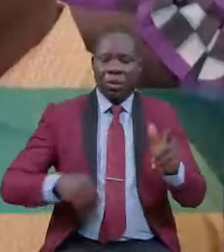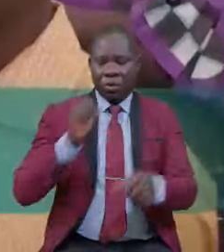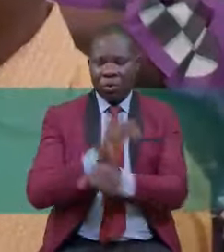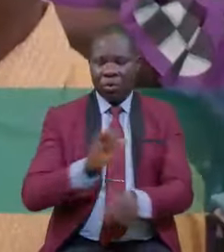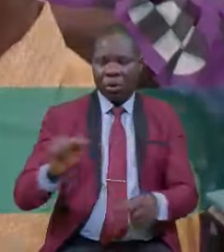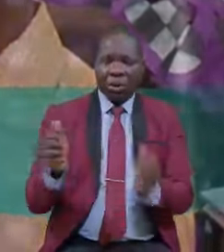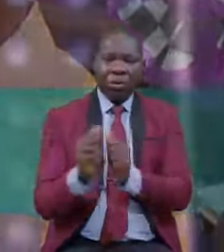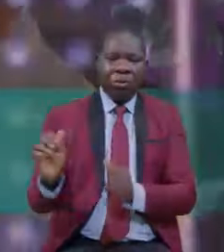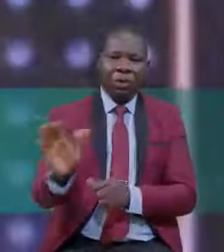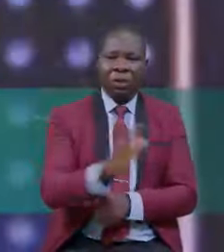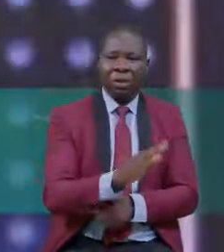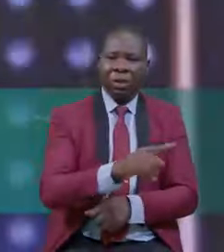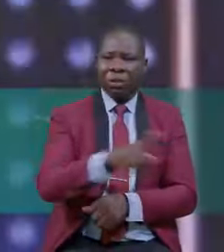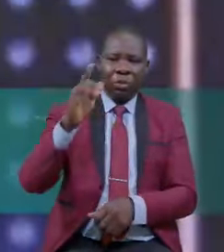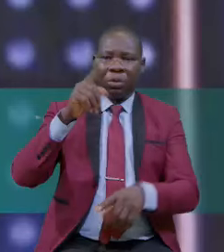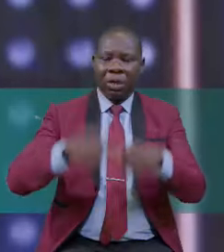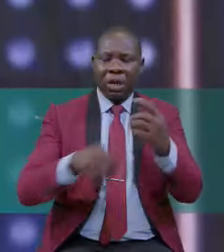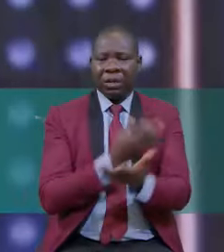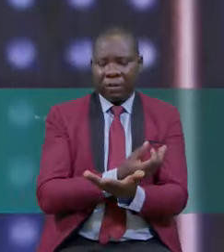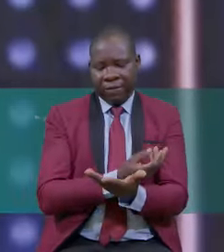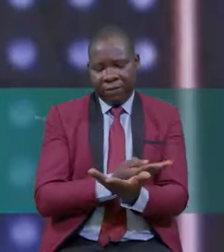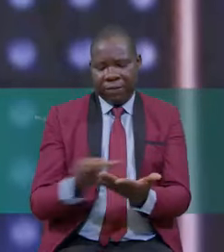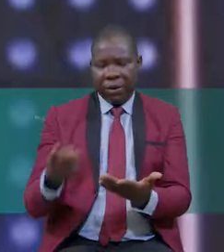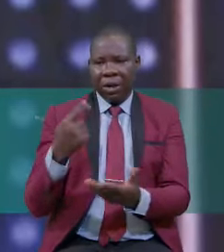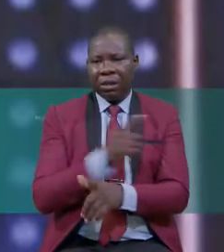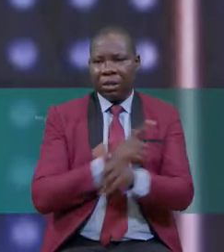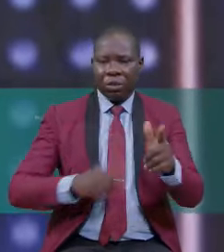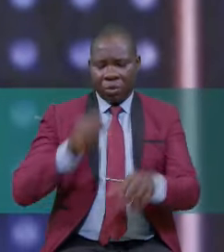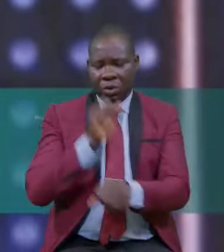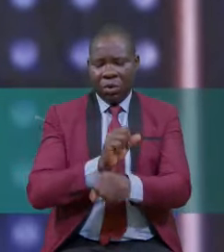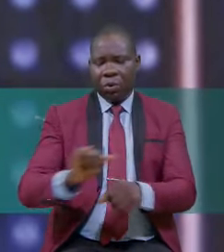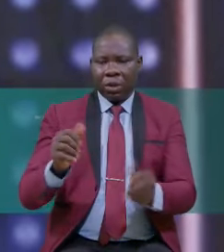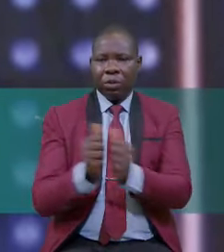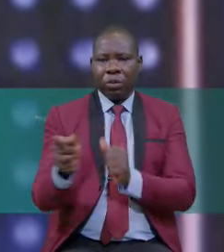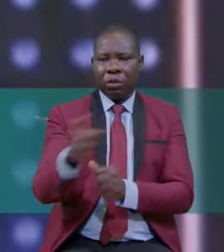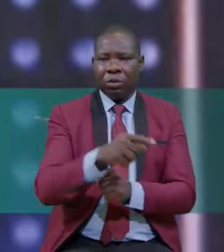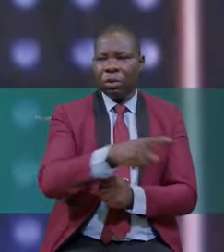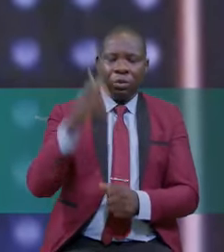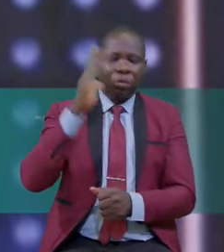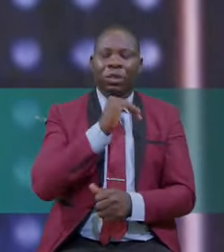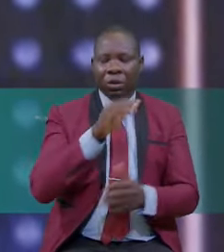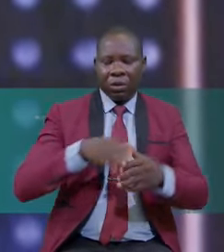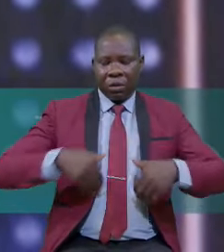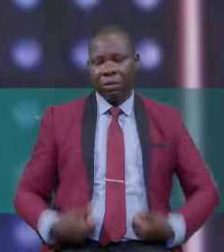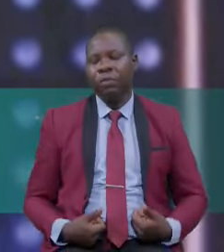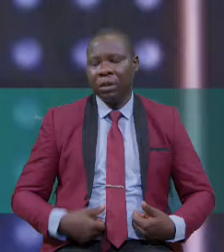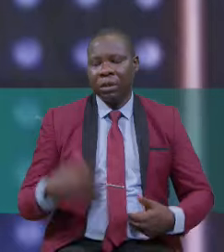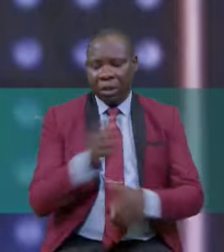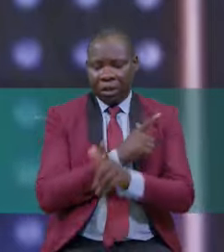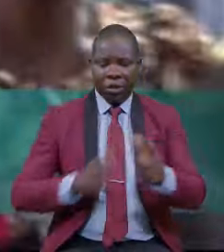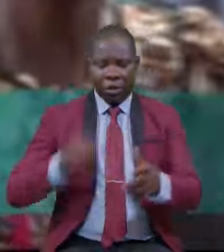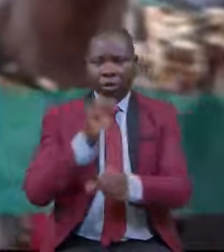cannot fail. The Lord walking with you. You will not faint. The Lord walking out with